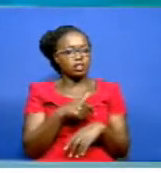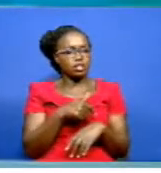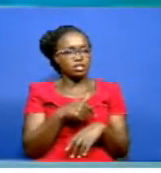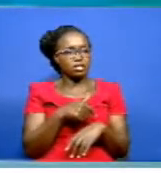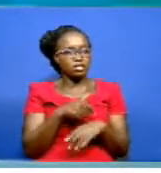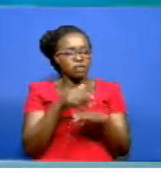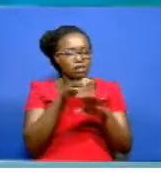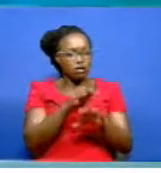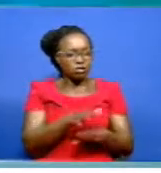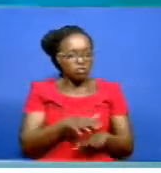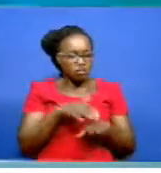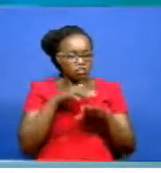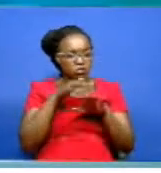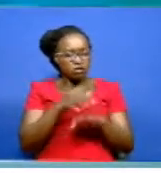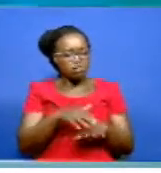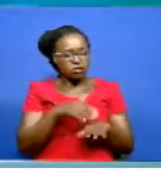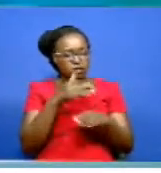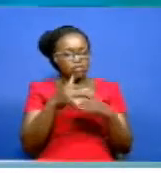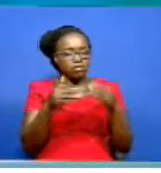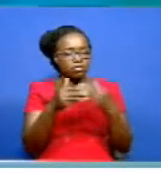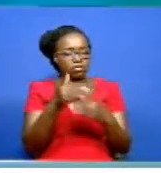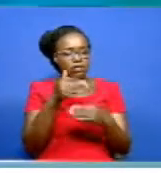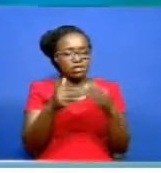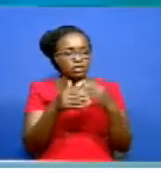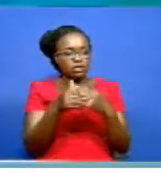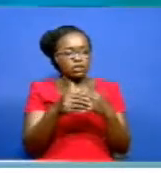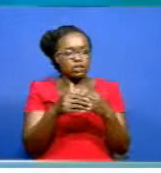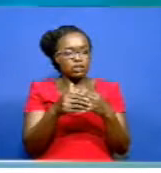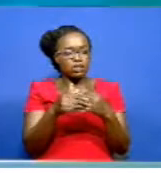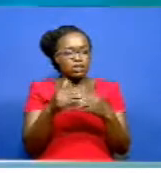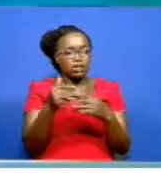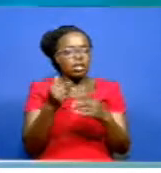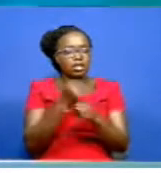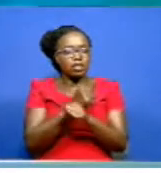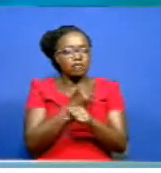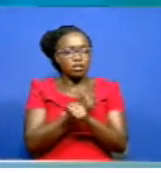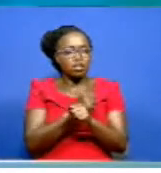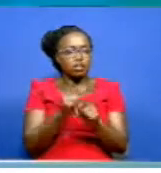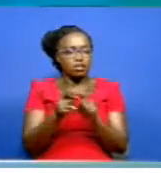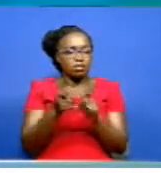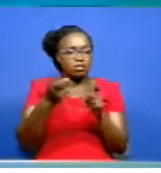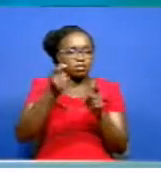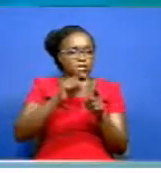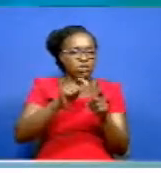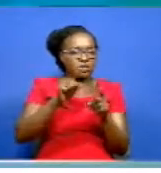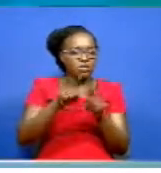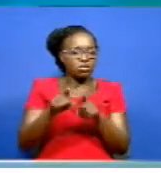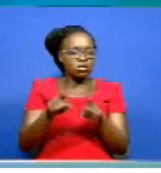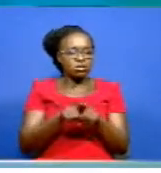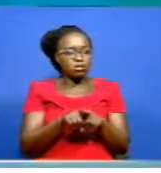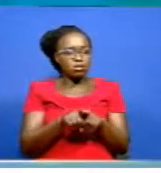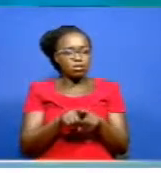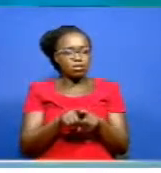phases, the facilities, the number of facilities who will be immunizing will also increase. We are also going to be